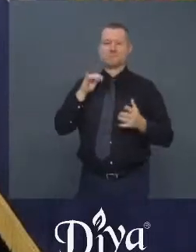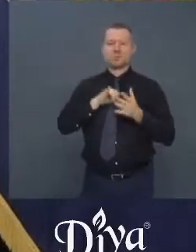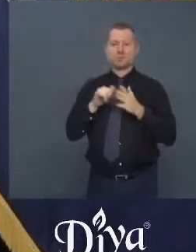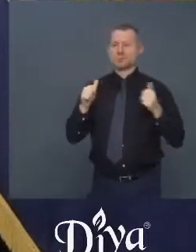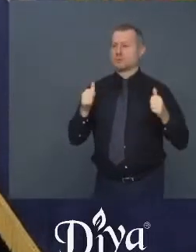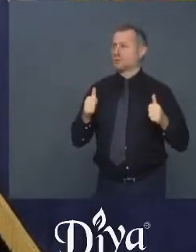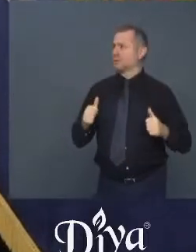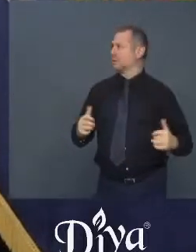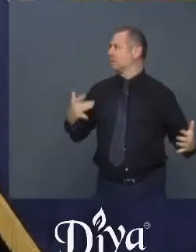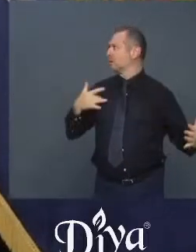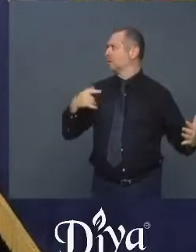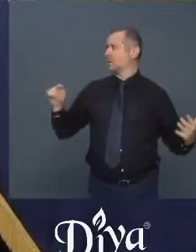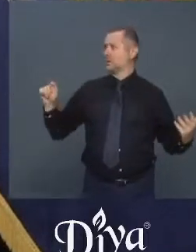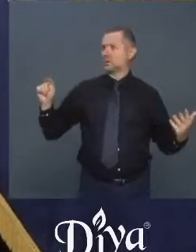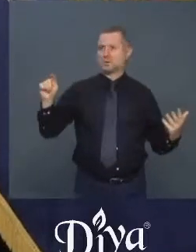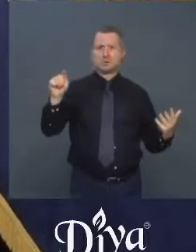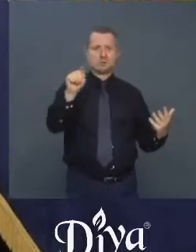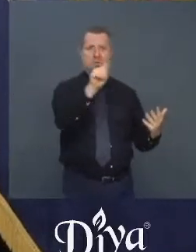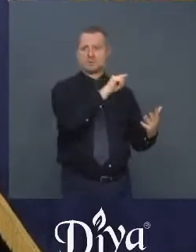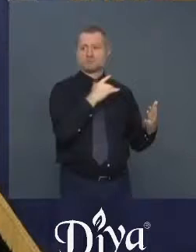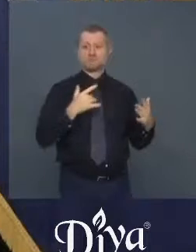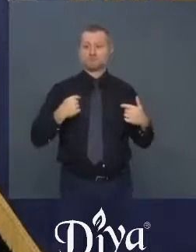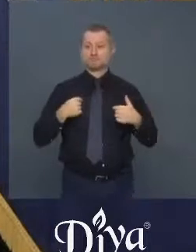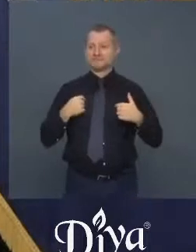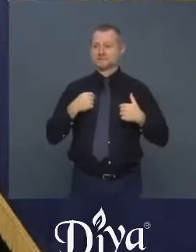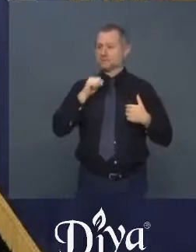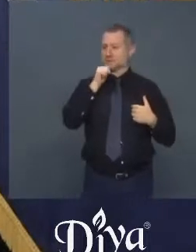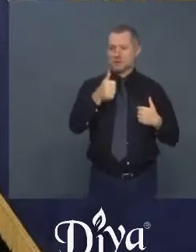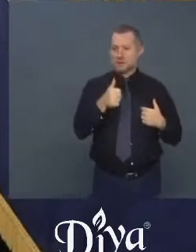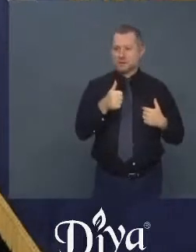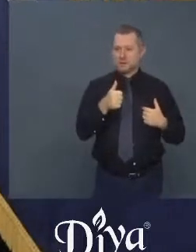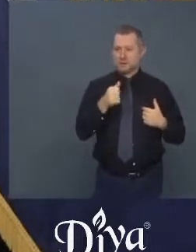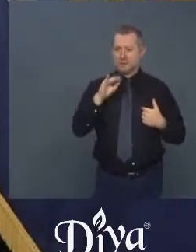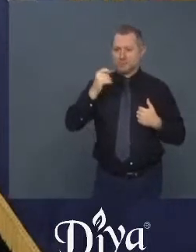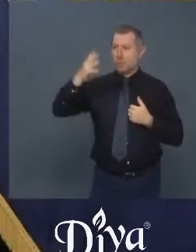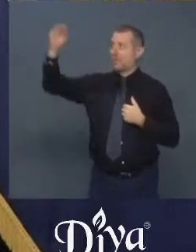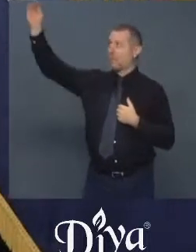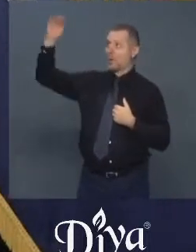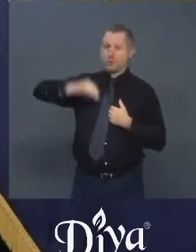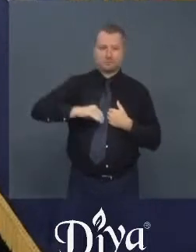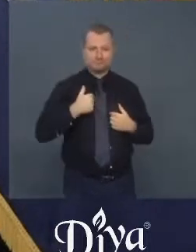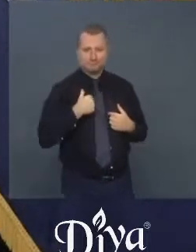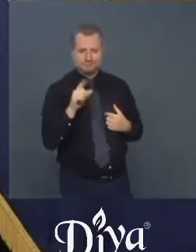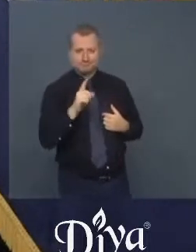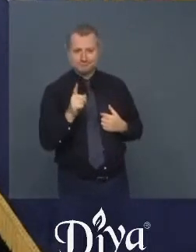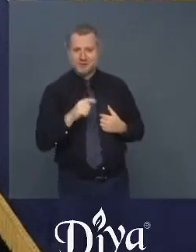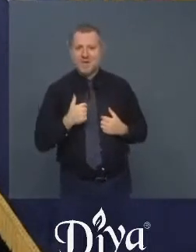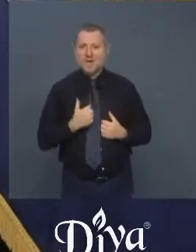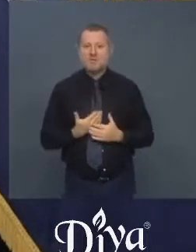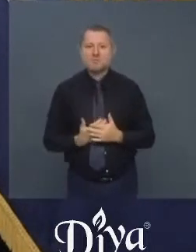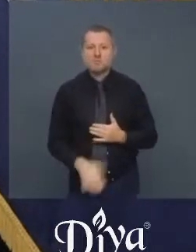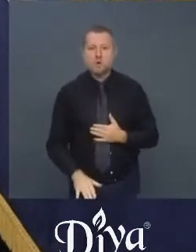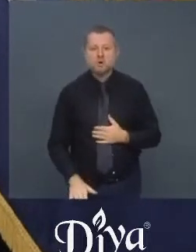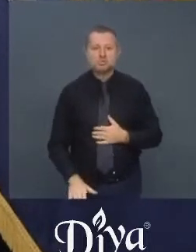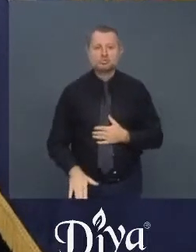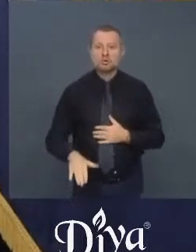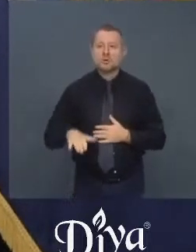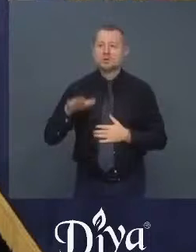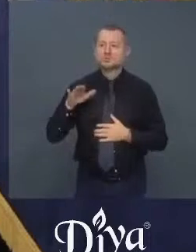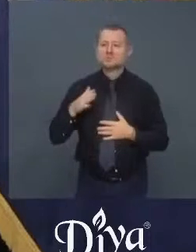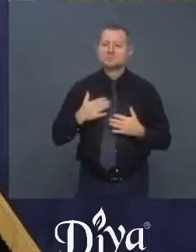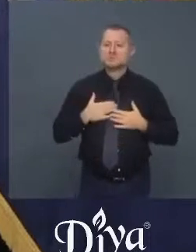I am not an import. I grew up here. I have seen the city go through